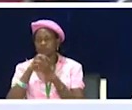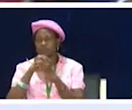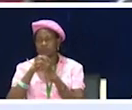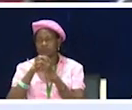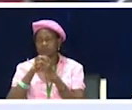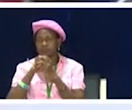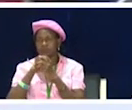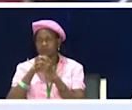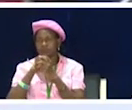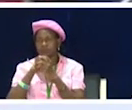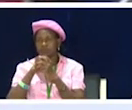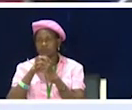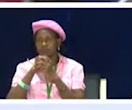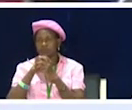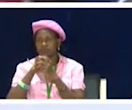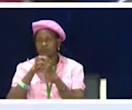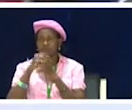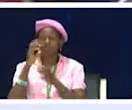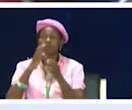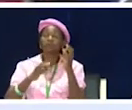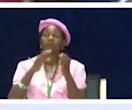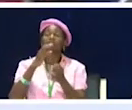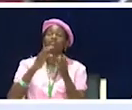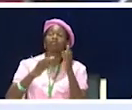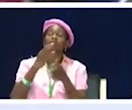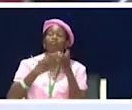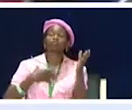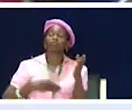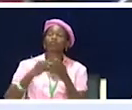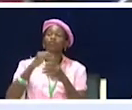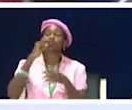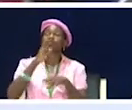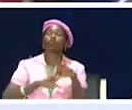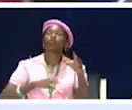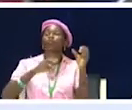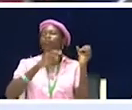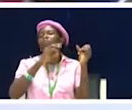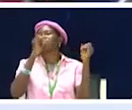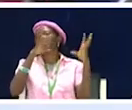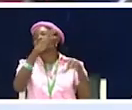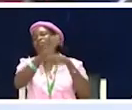If somebody is cursed way, way, way back